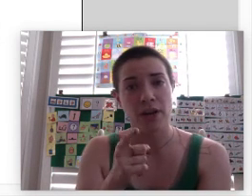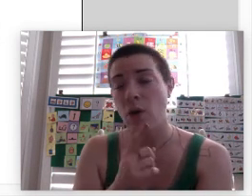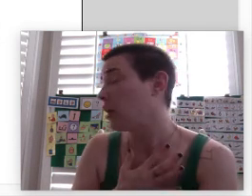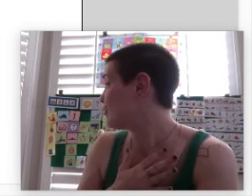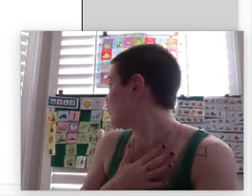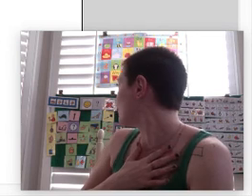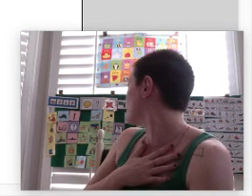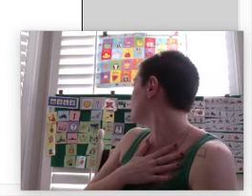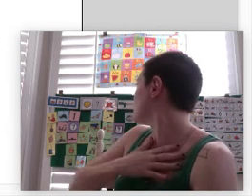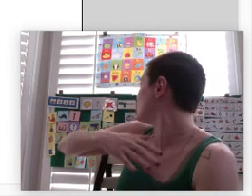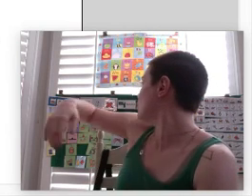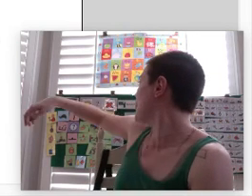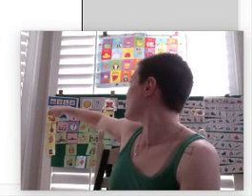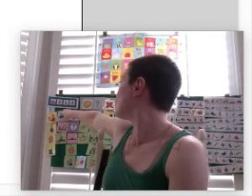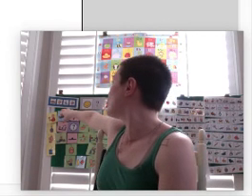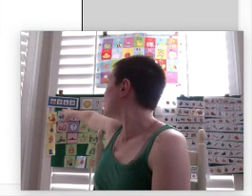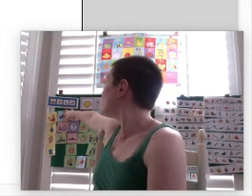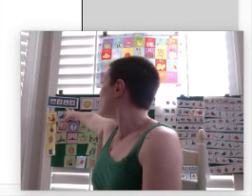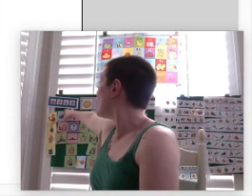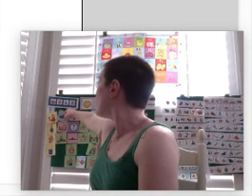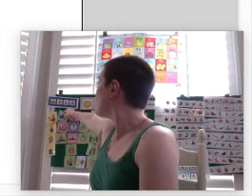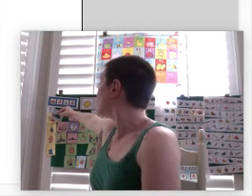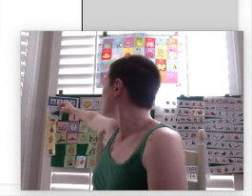but I know all of my families,